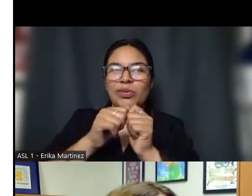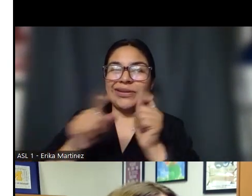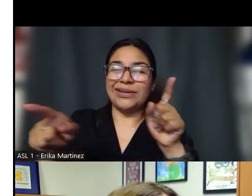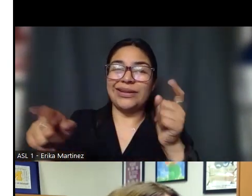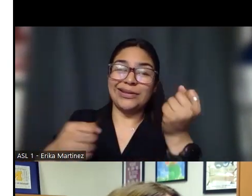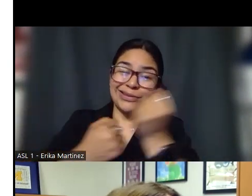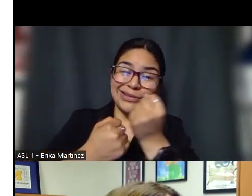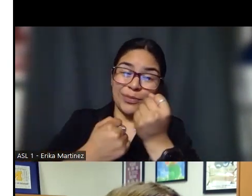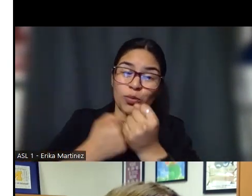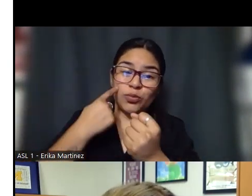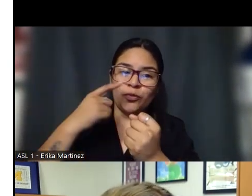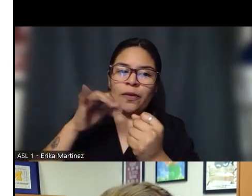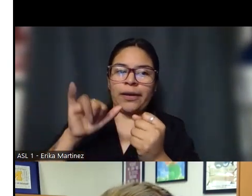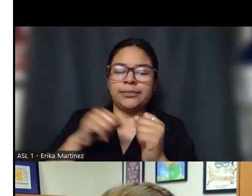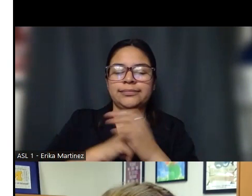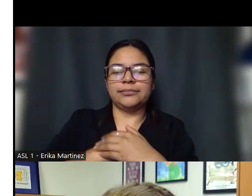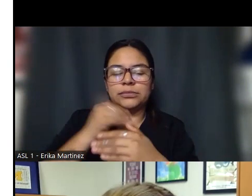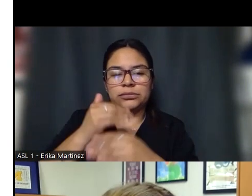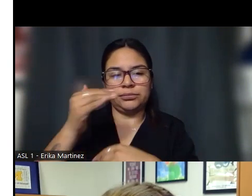that. Next slide.